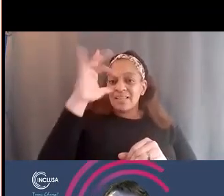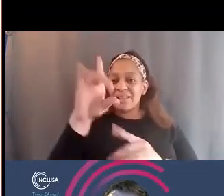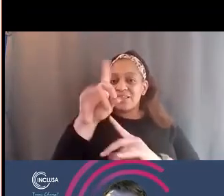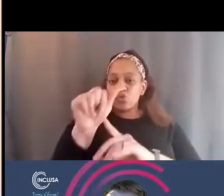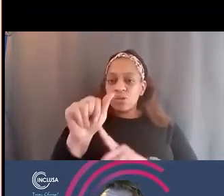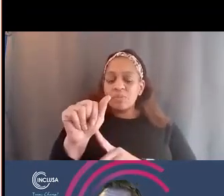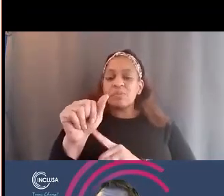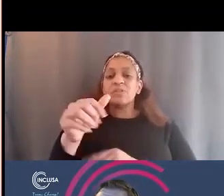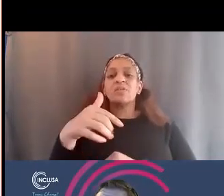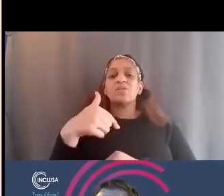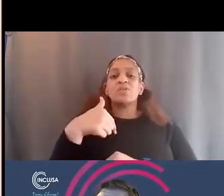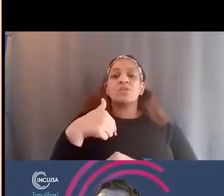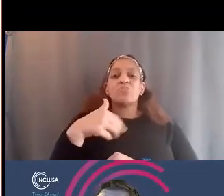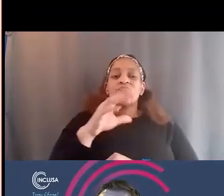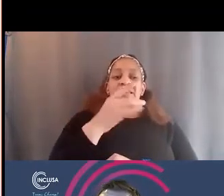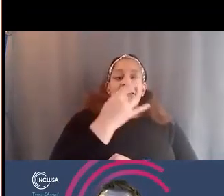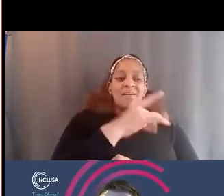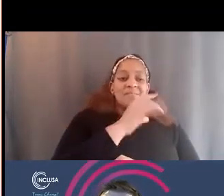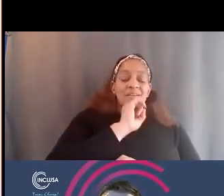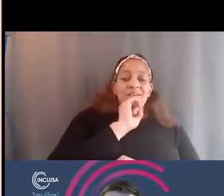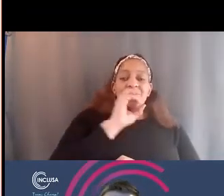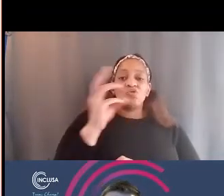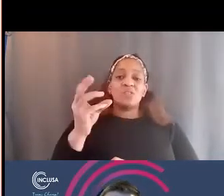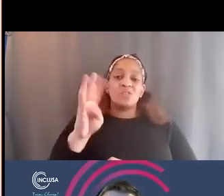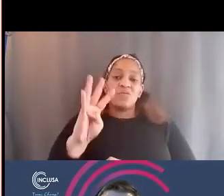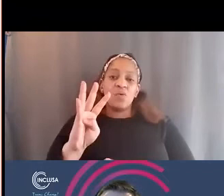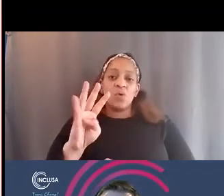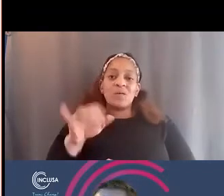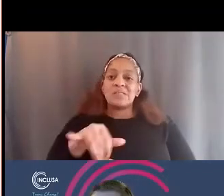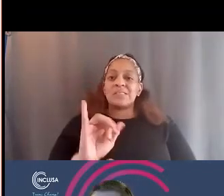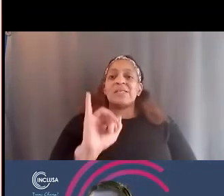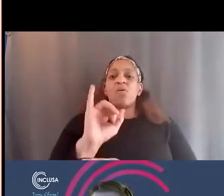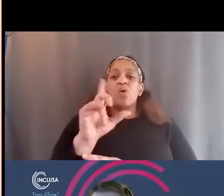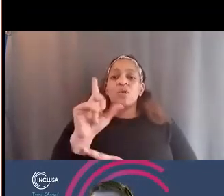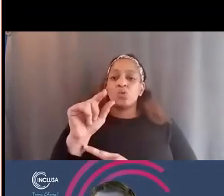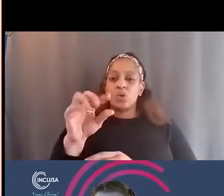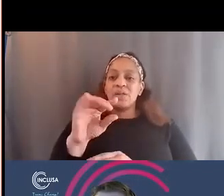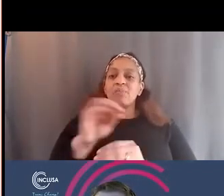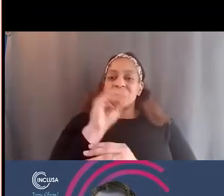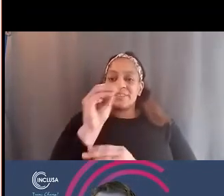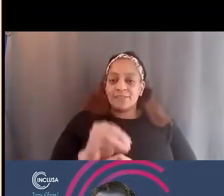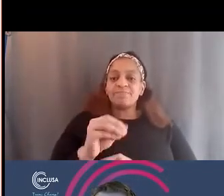disabilities, 18 to 64, we're at 20%